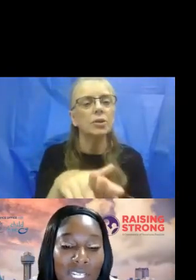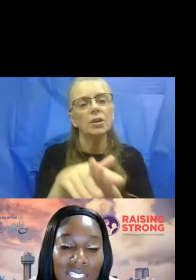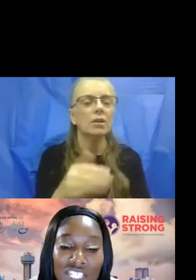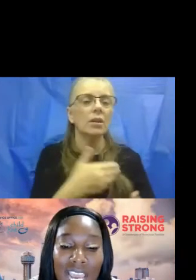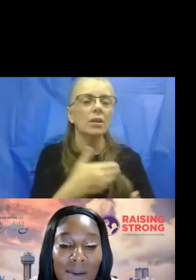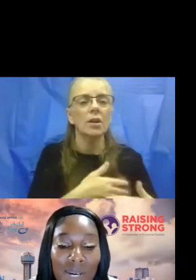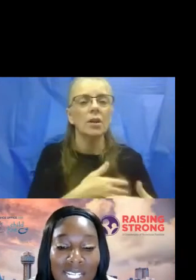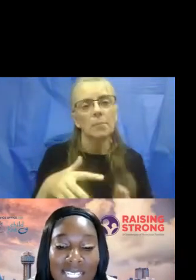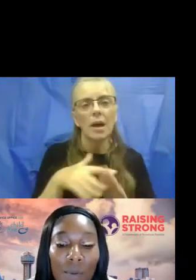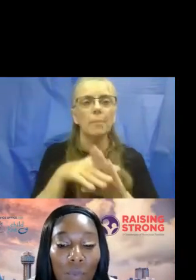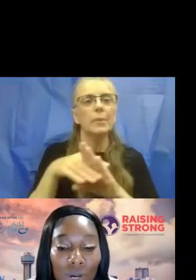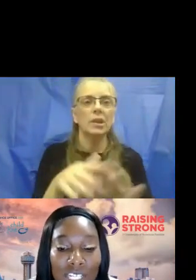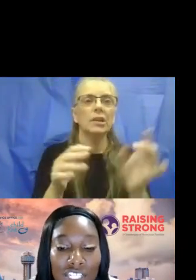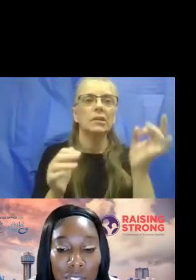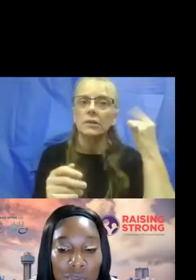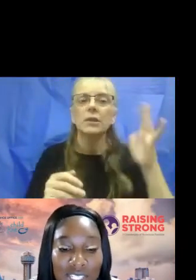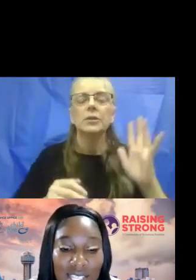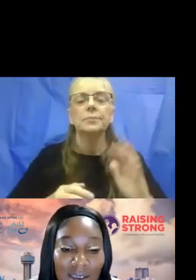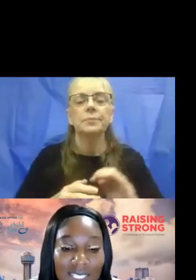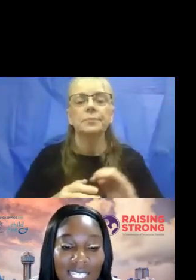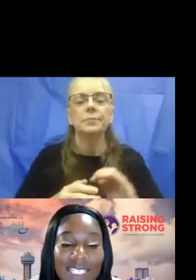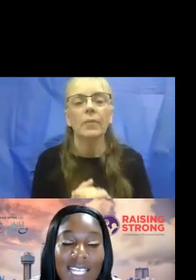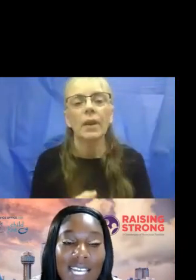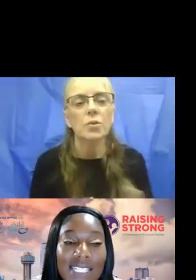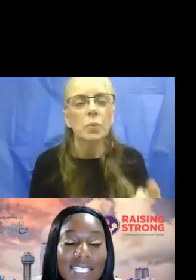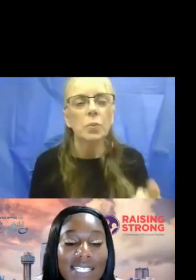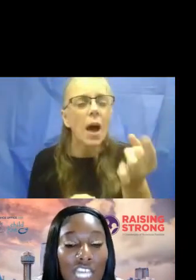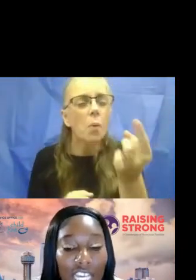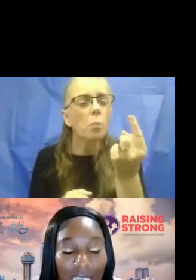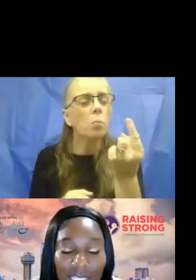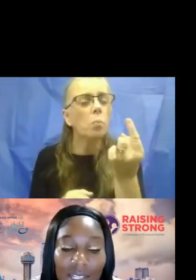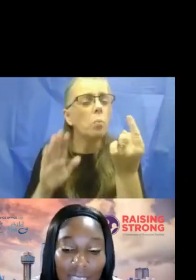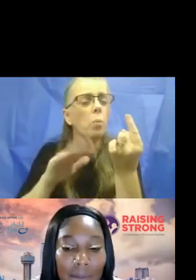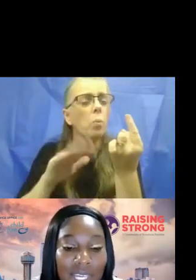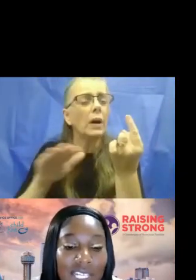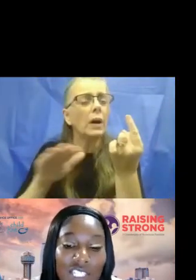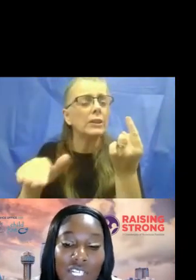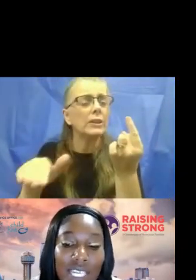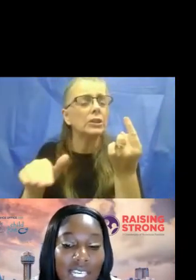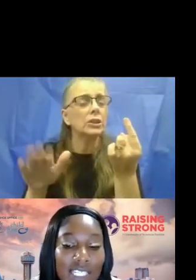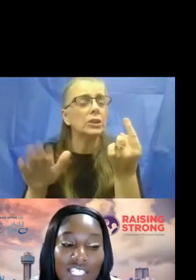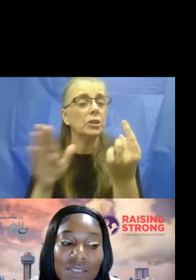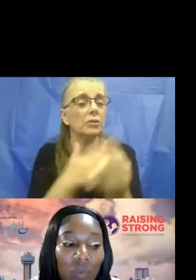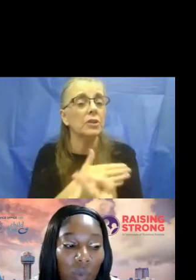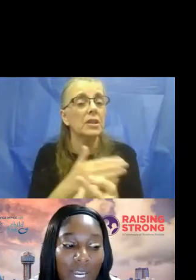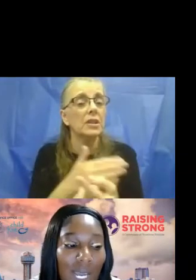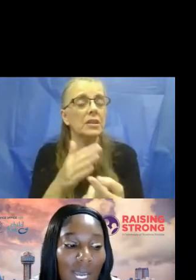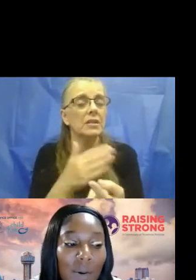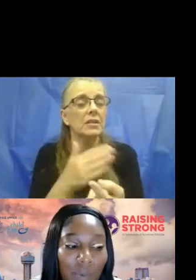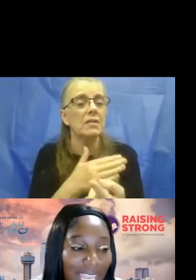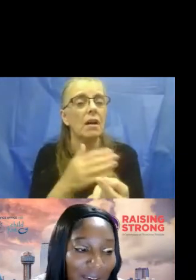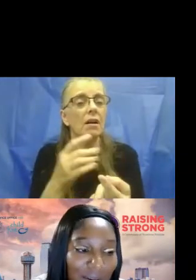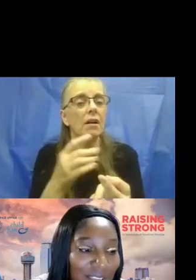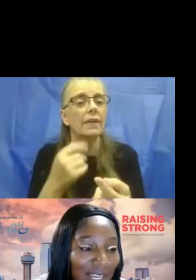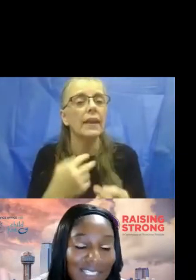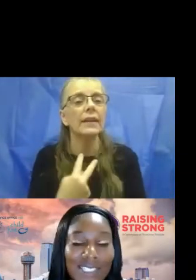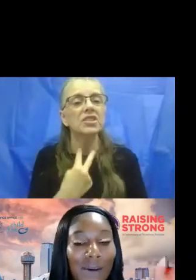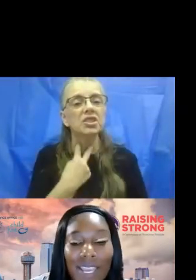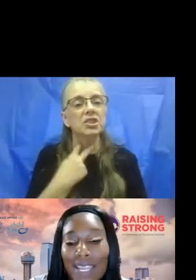ahead and put in the chat, what is that one children's song that stays stuck in your head because your kids just wear it all the way